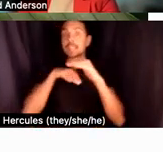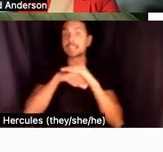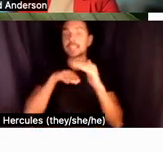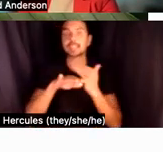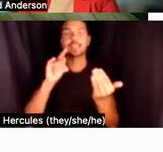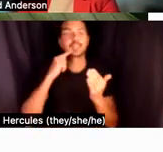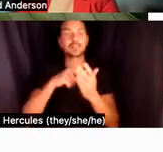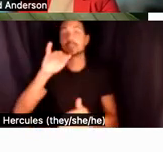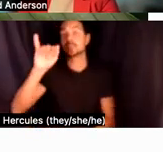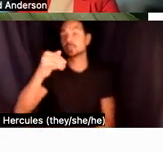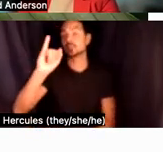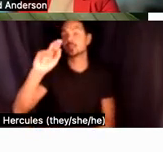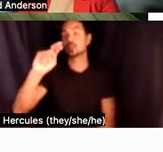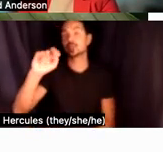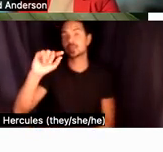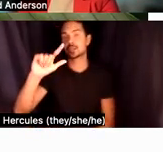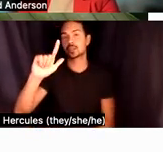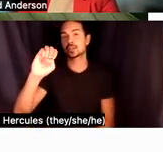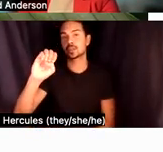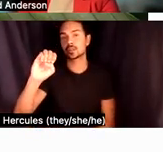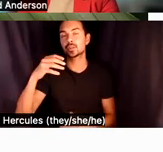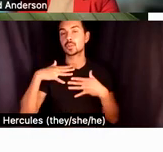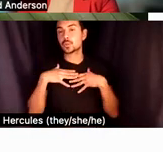jingle dress, dancing, the cedar baths, all these other sorts of